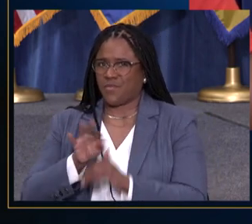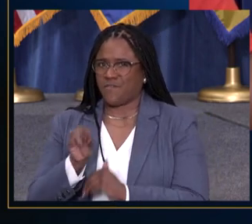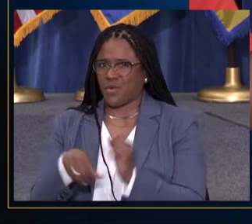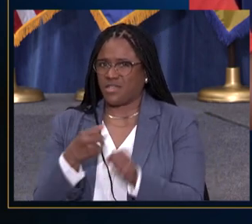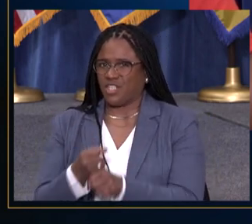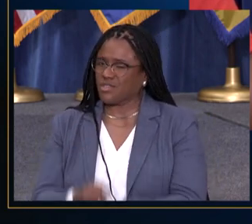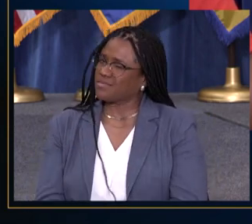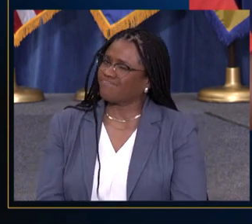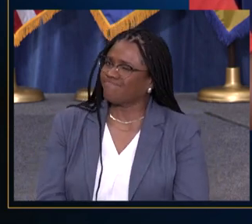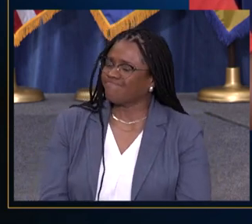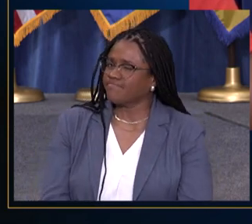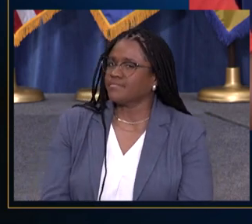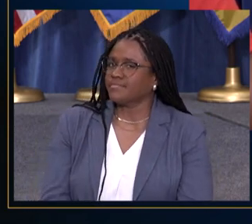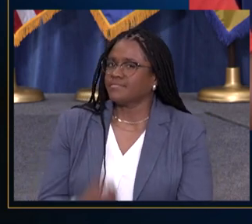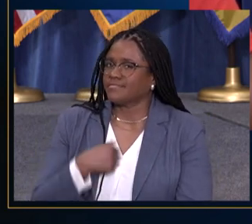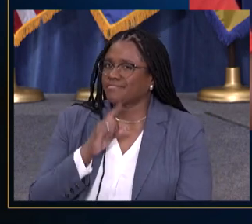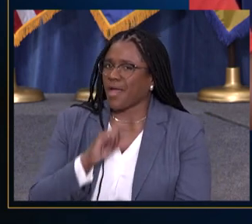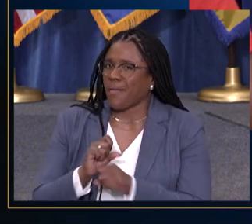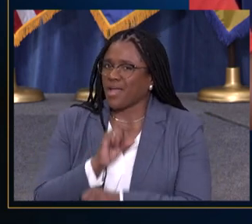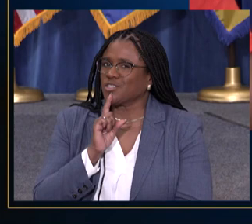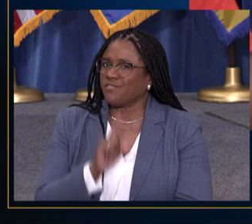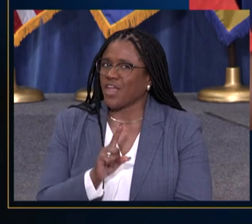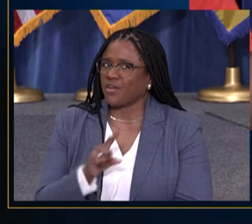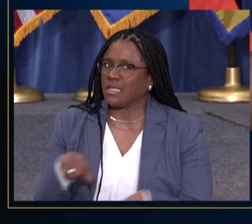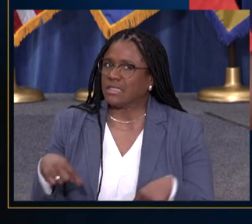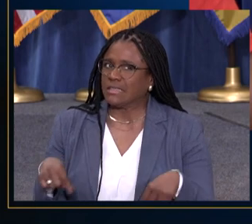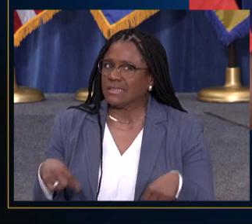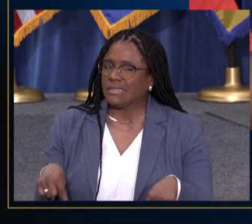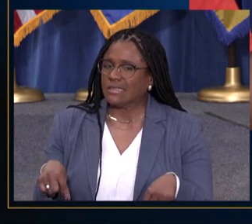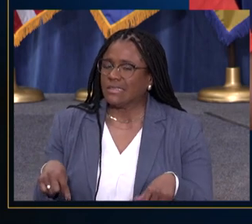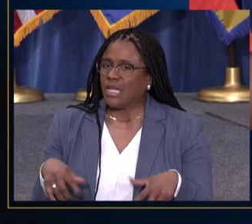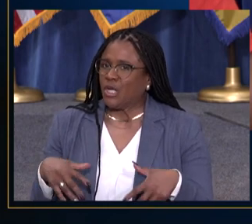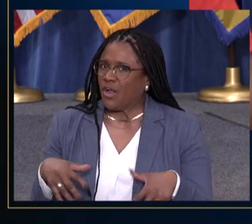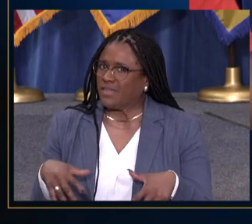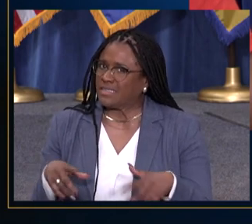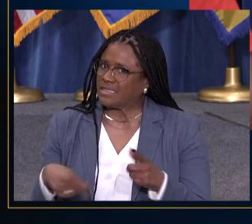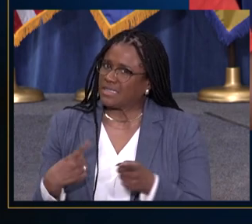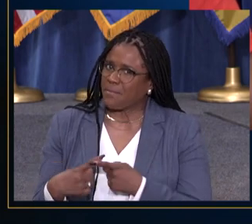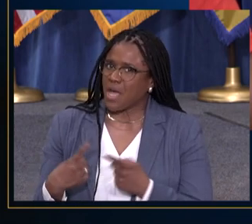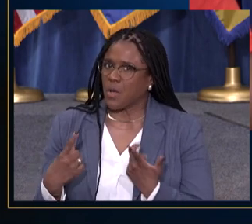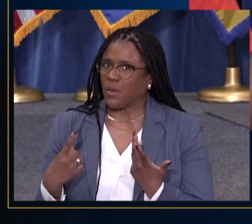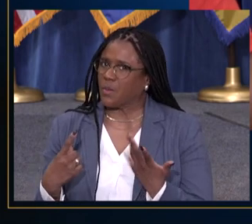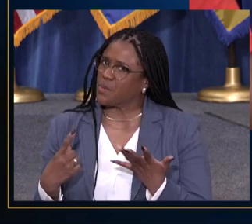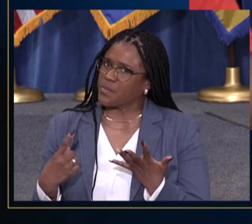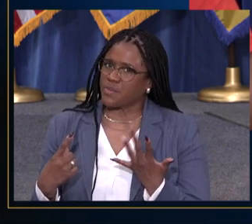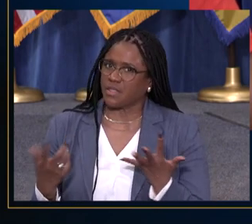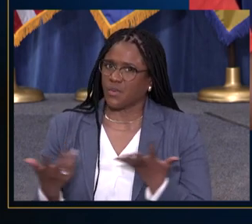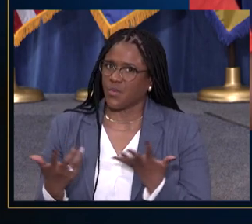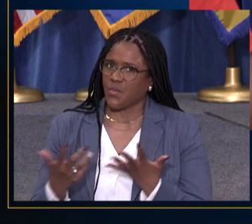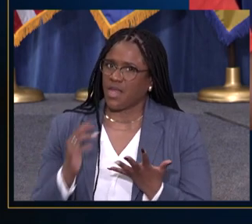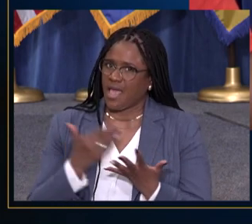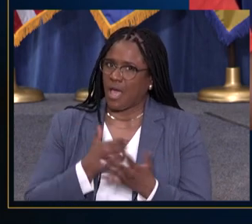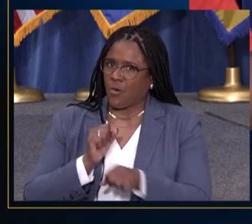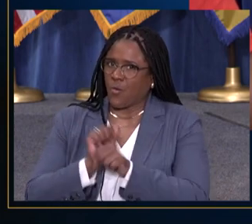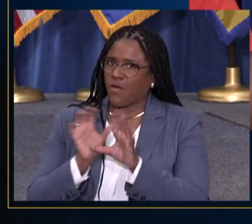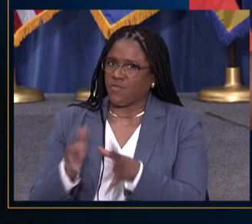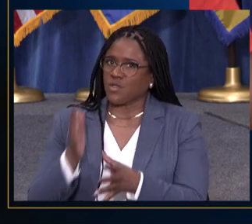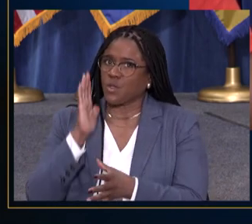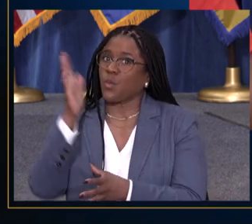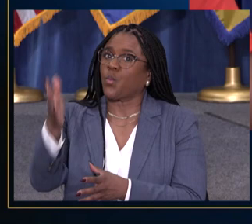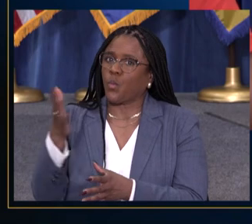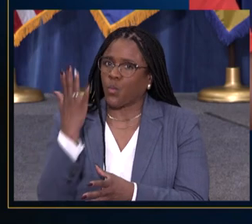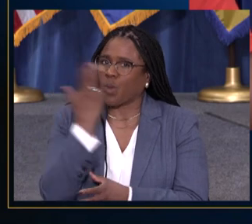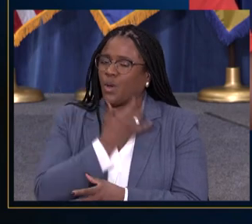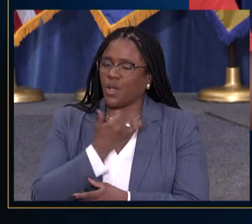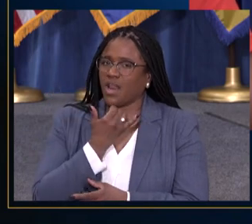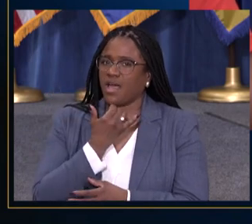actually very nervous about what our workforce is going to look